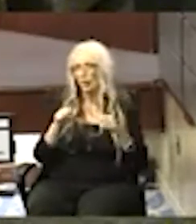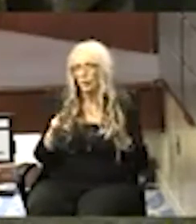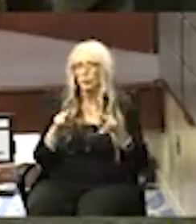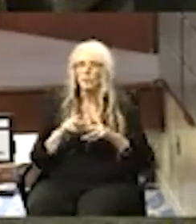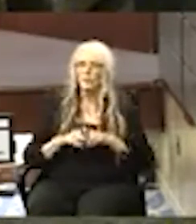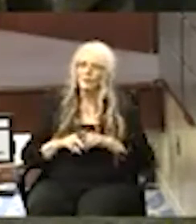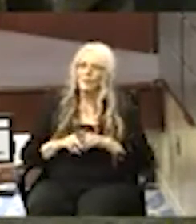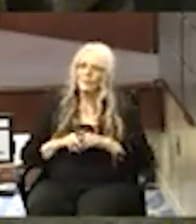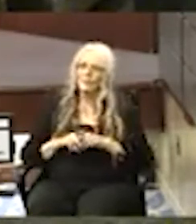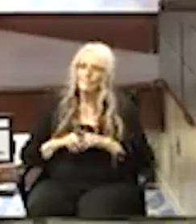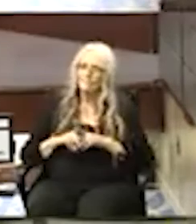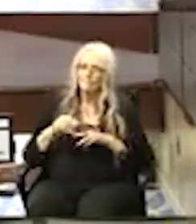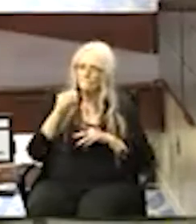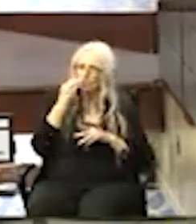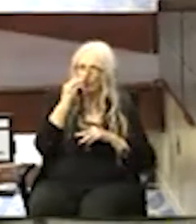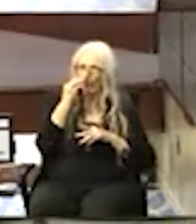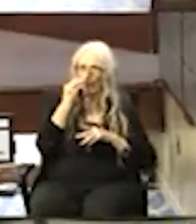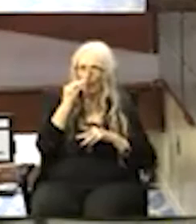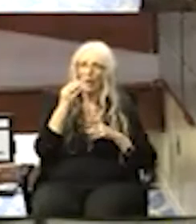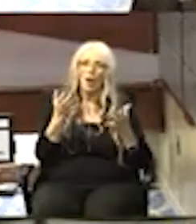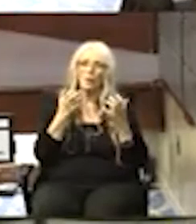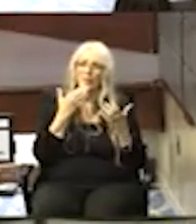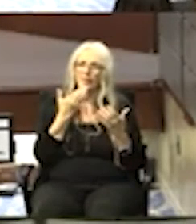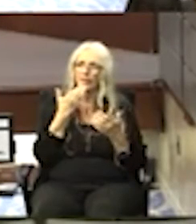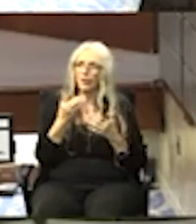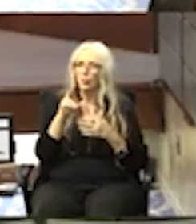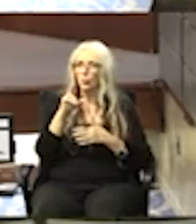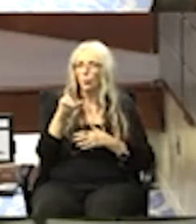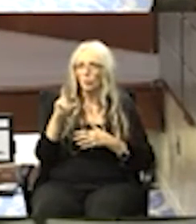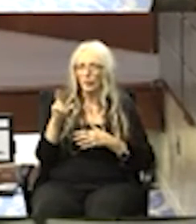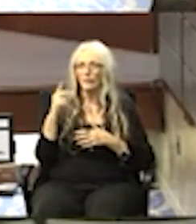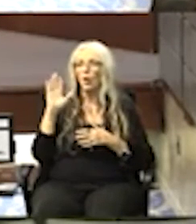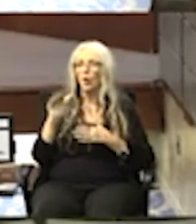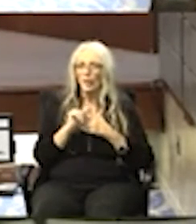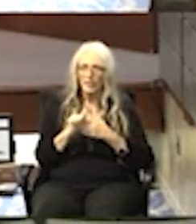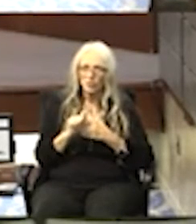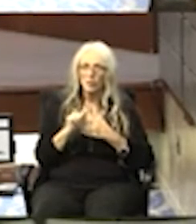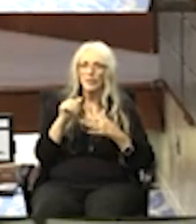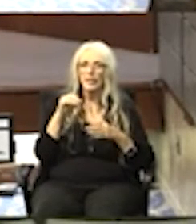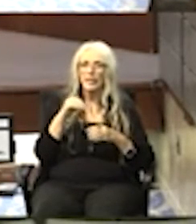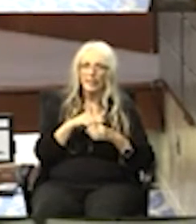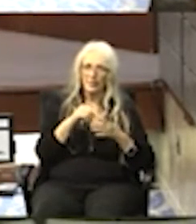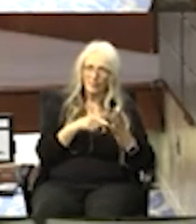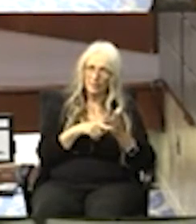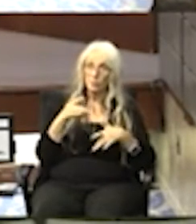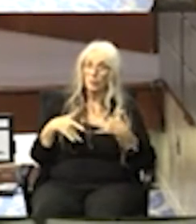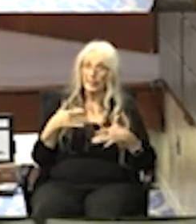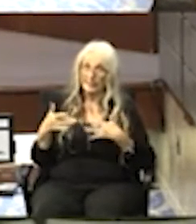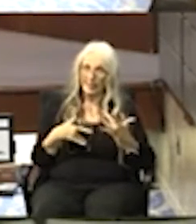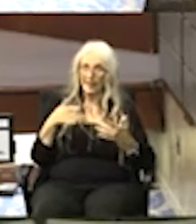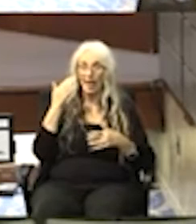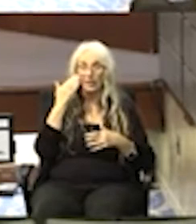opportunity. Thank you. I want to thank Councilmember Rodriguez for her leadership in this. This is very exciting. I